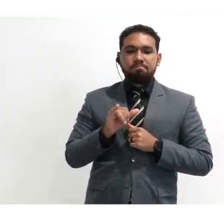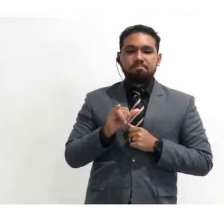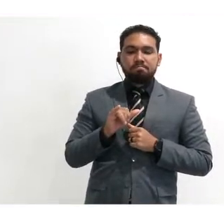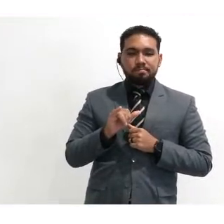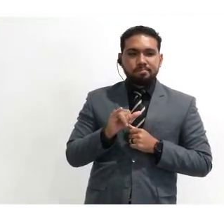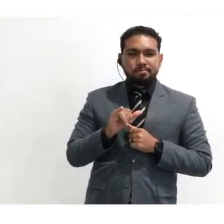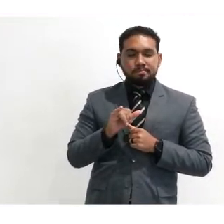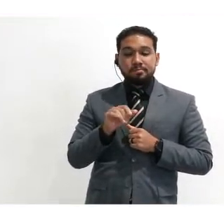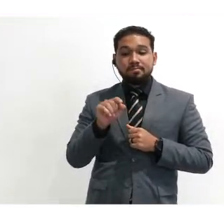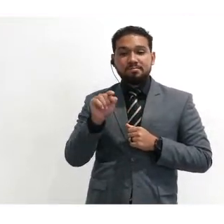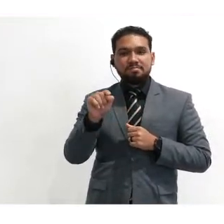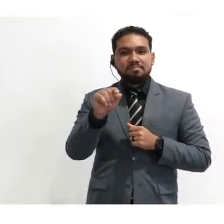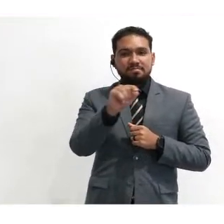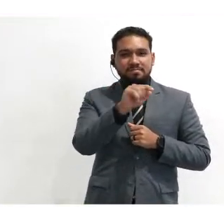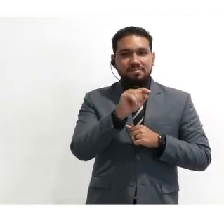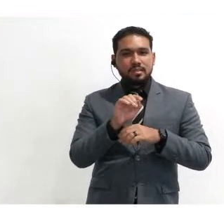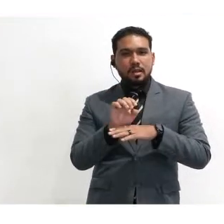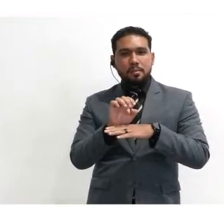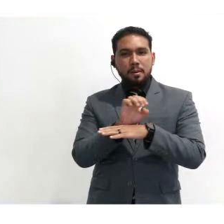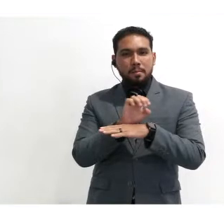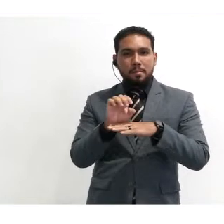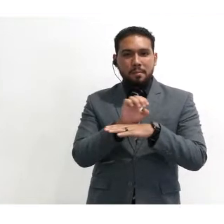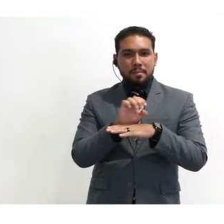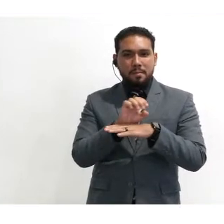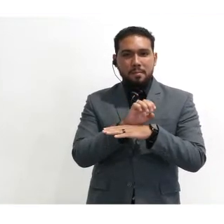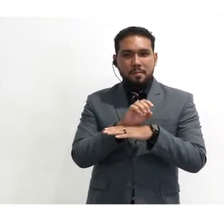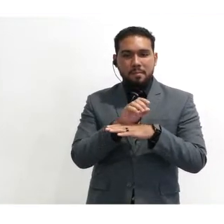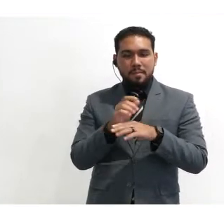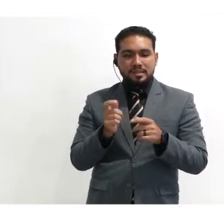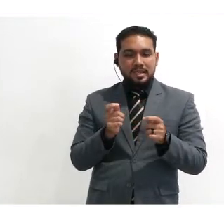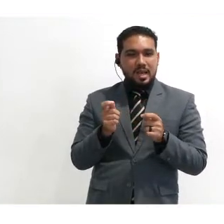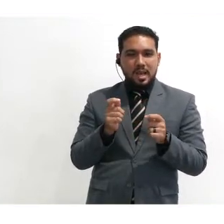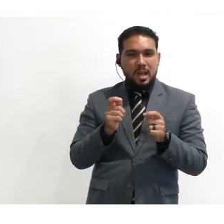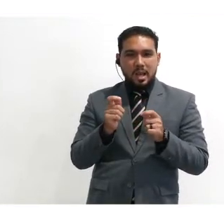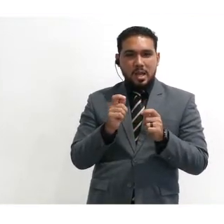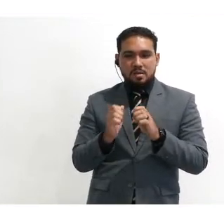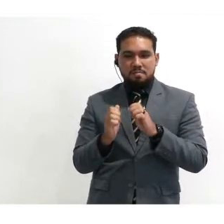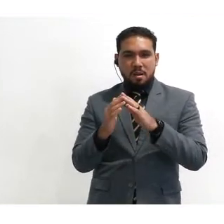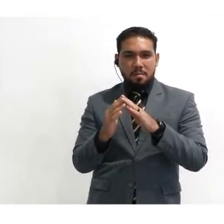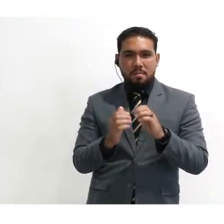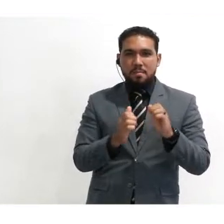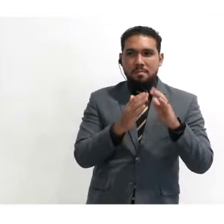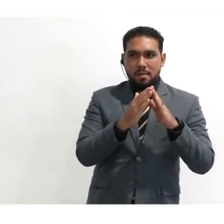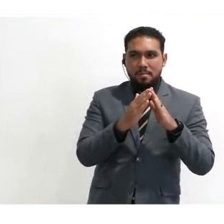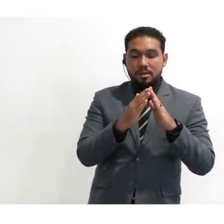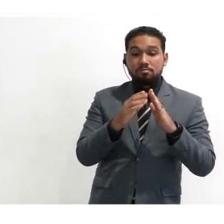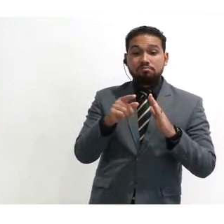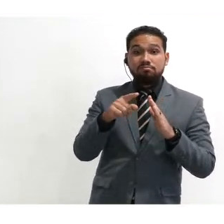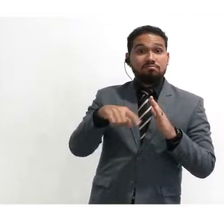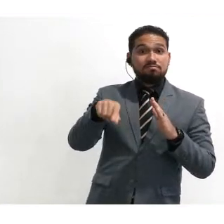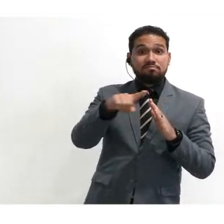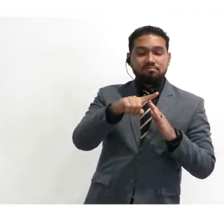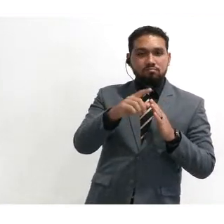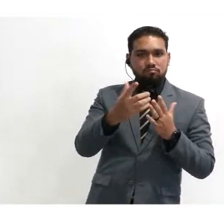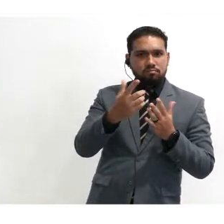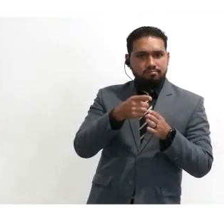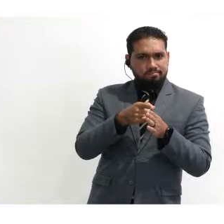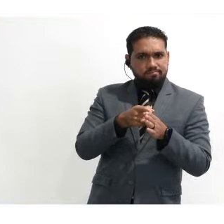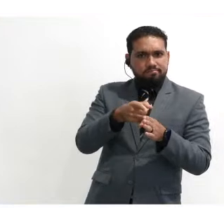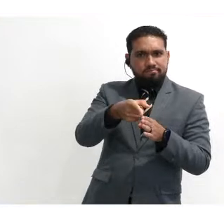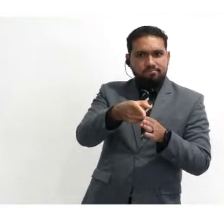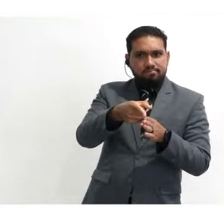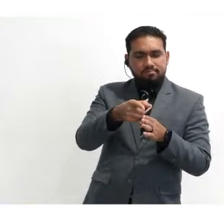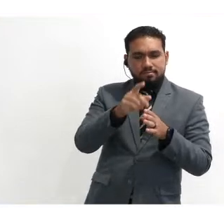are pretty specialized and they're pretty leading edge. So very high tech,